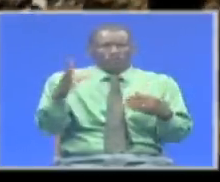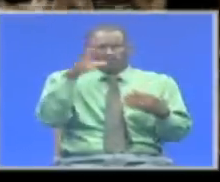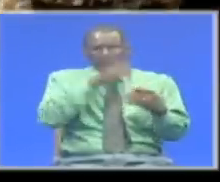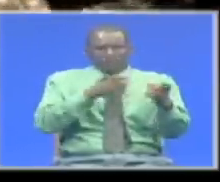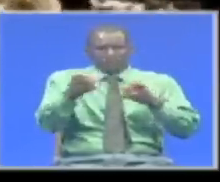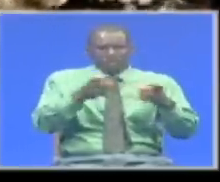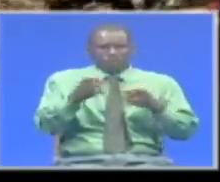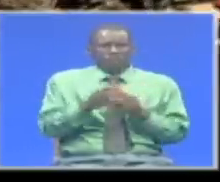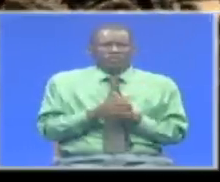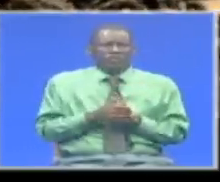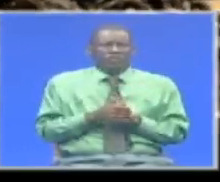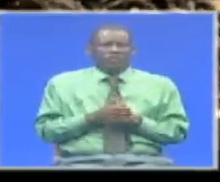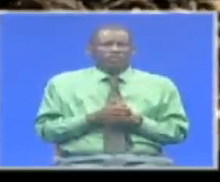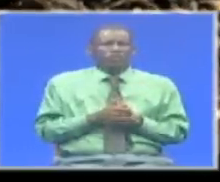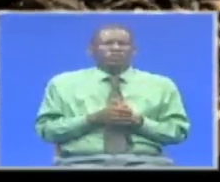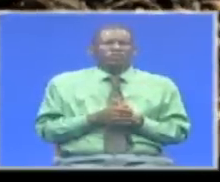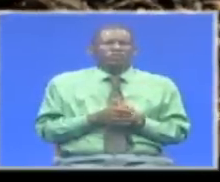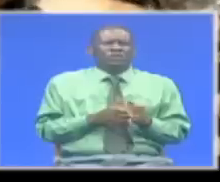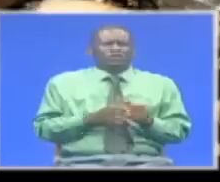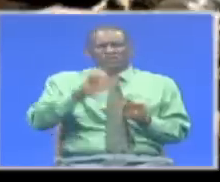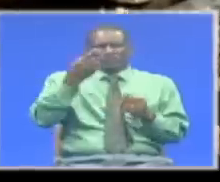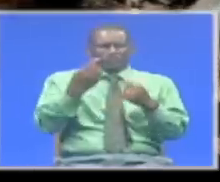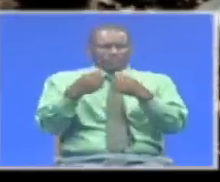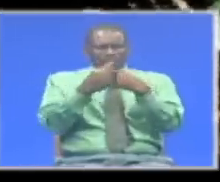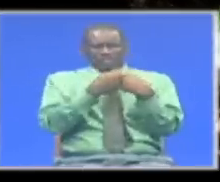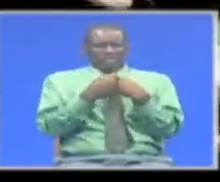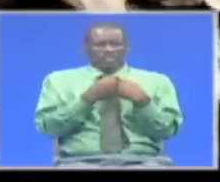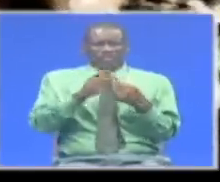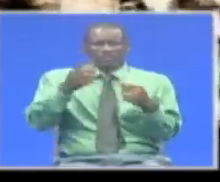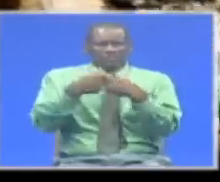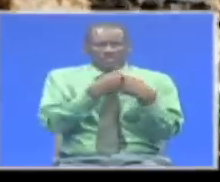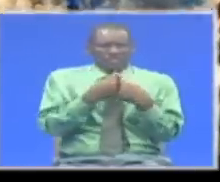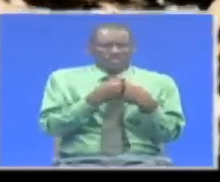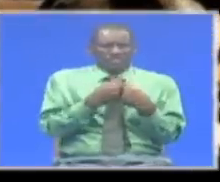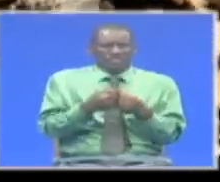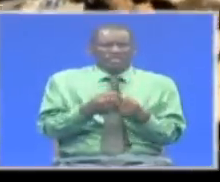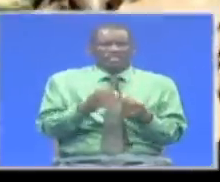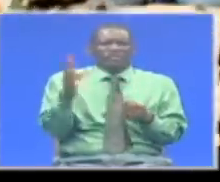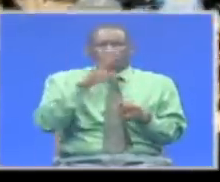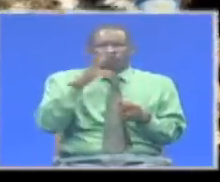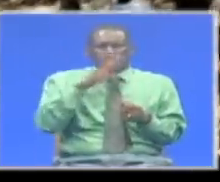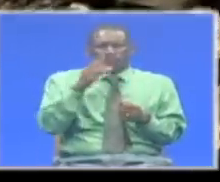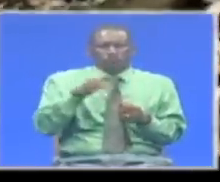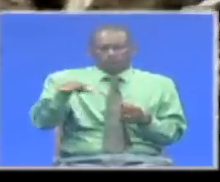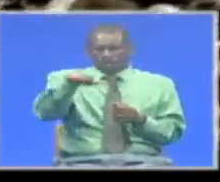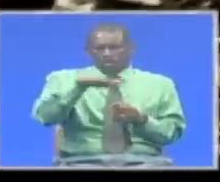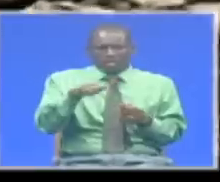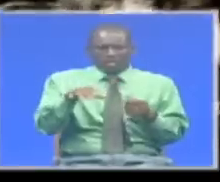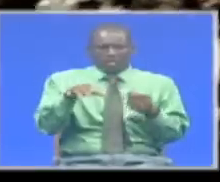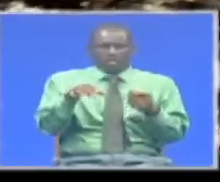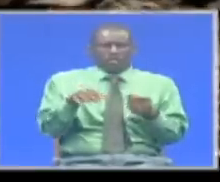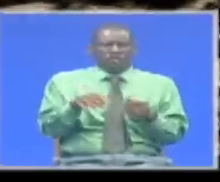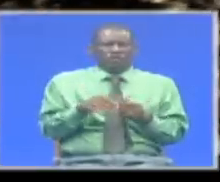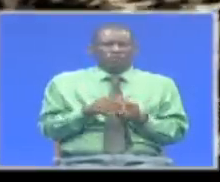mismanagement. The first challenge is increasing pollution. Also, it